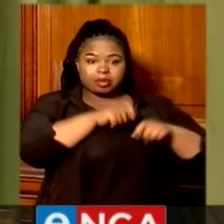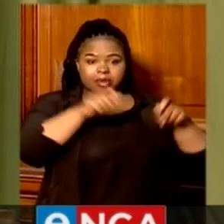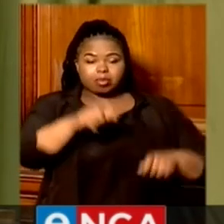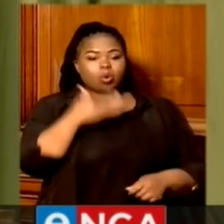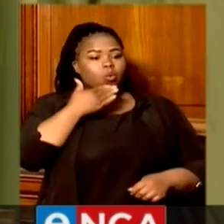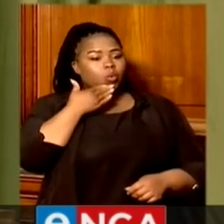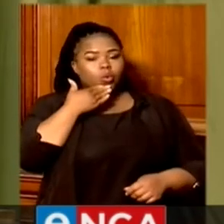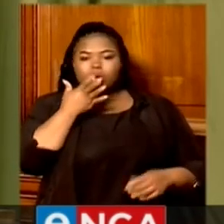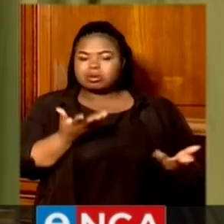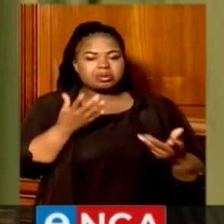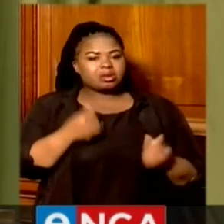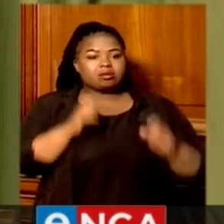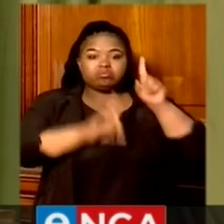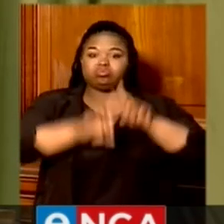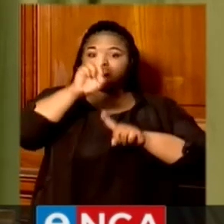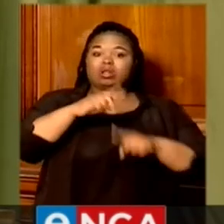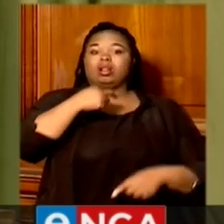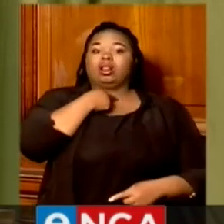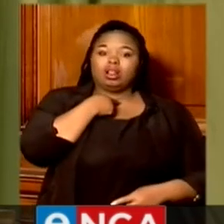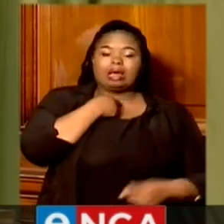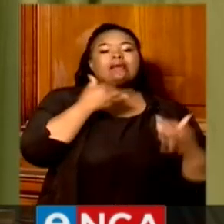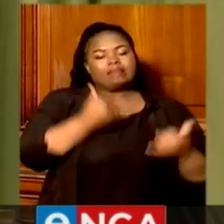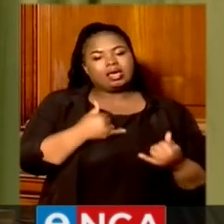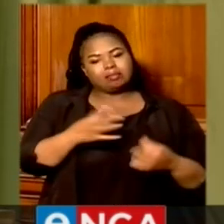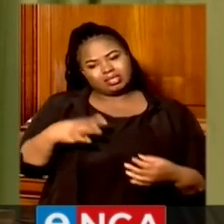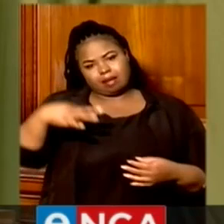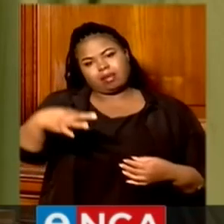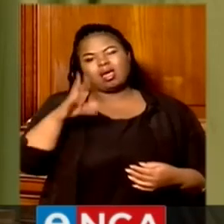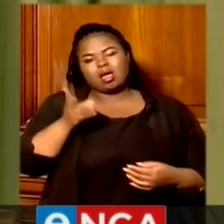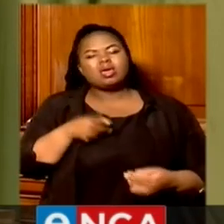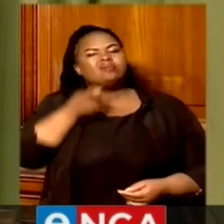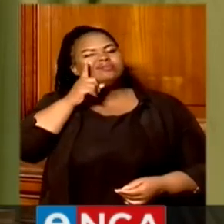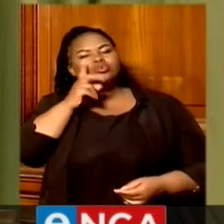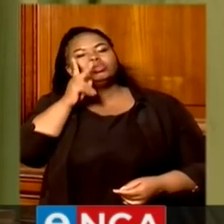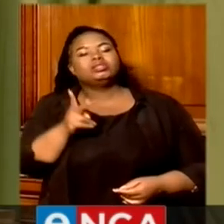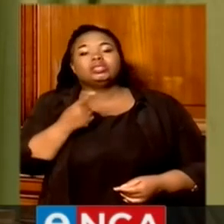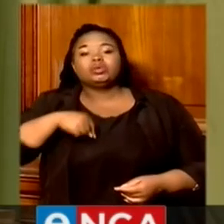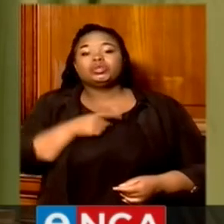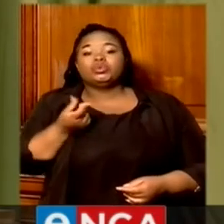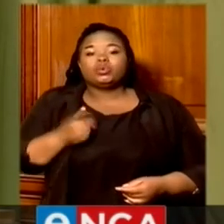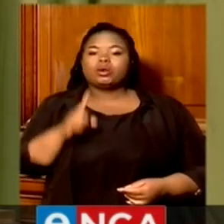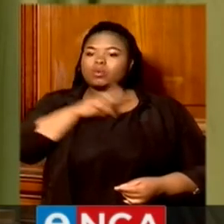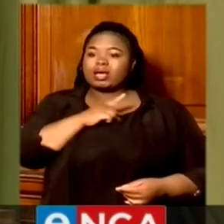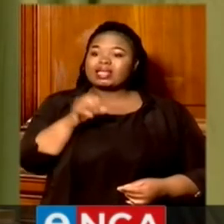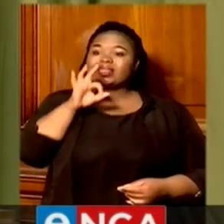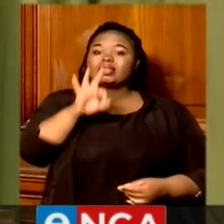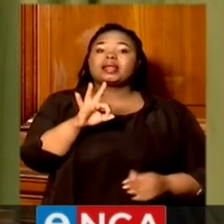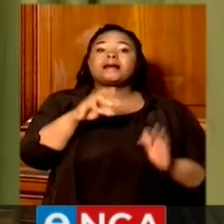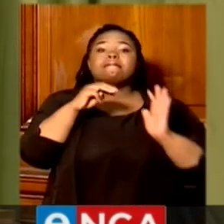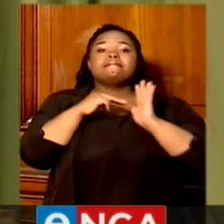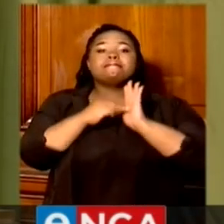abazange baphumelele mababuyele baphinde babheke futhi ukuthi yini into esingayenza, ngoba u3 million